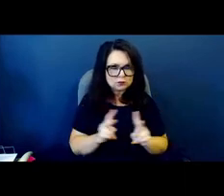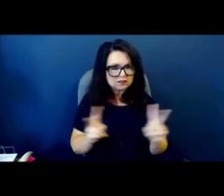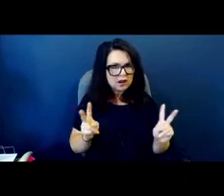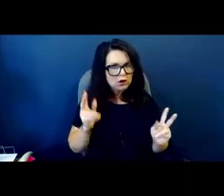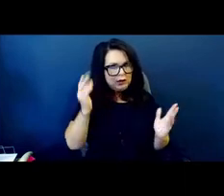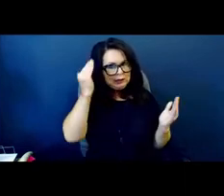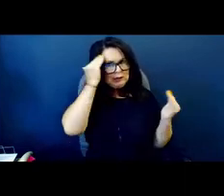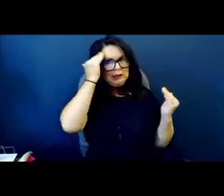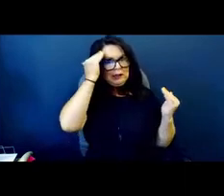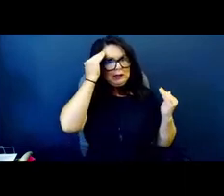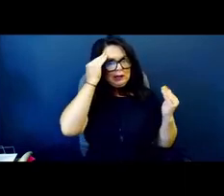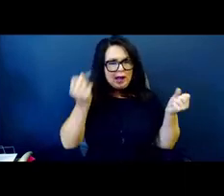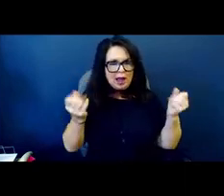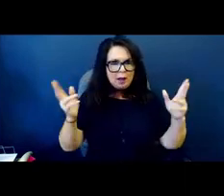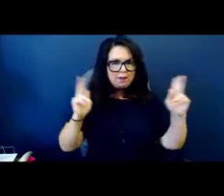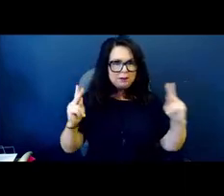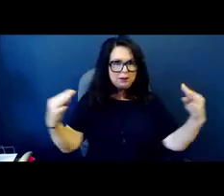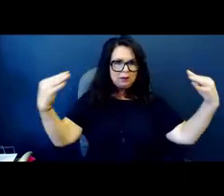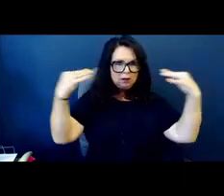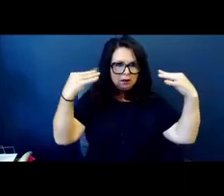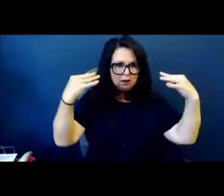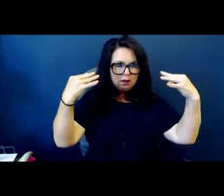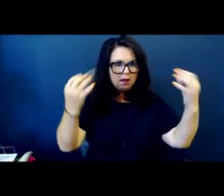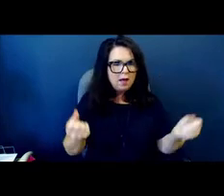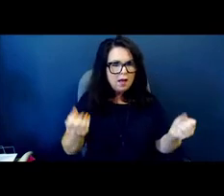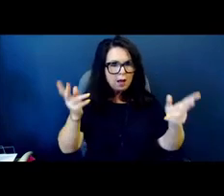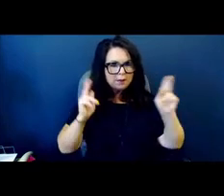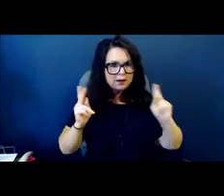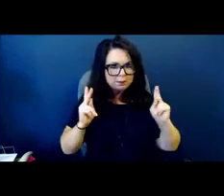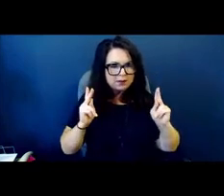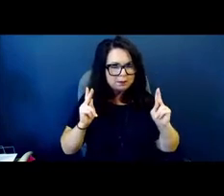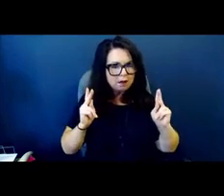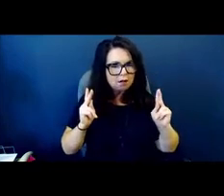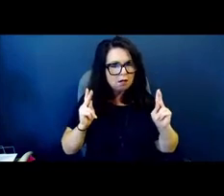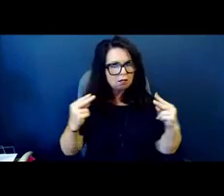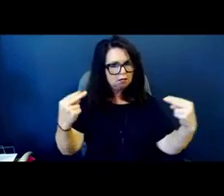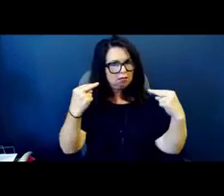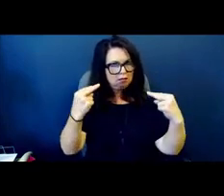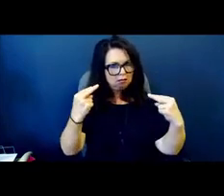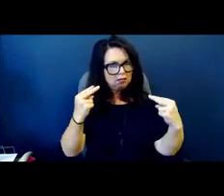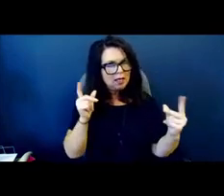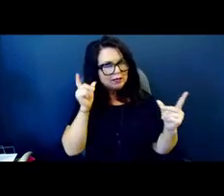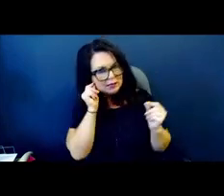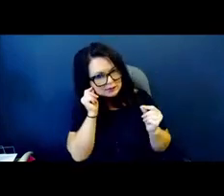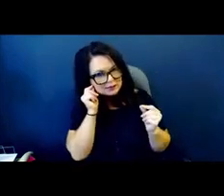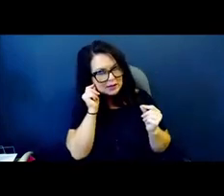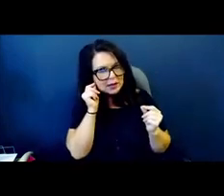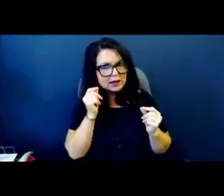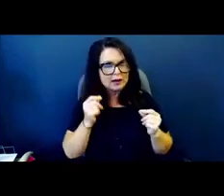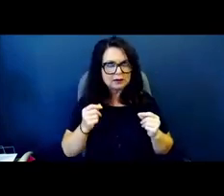how many eyes and ears were gonna be on me in that moment, and I was nervous